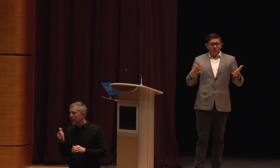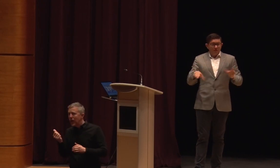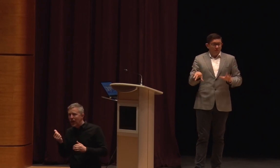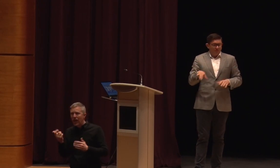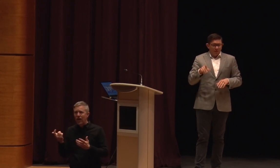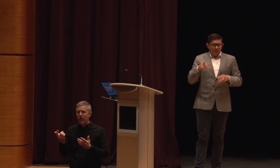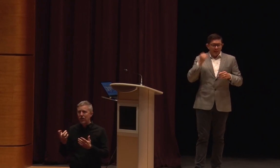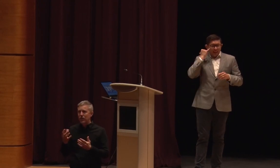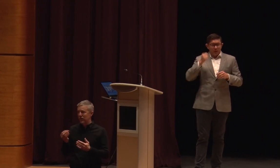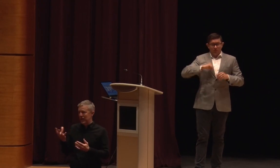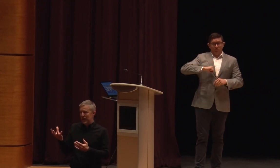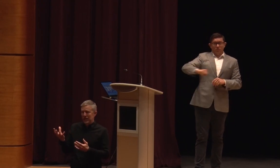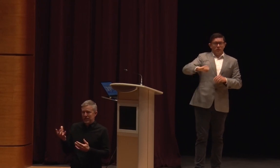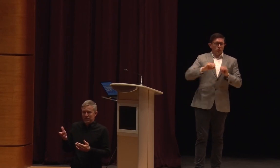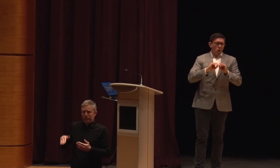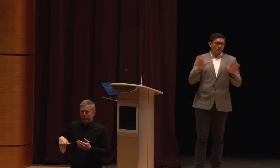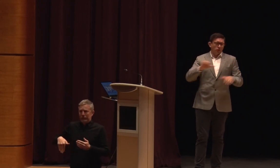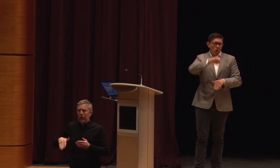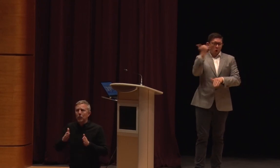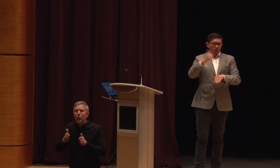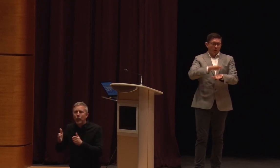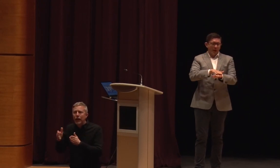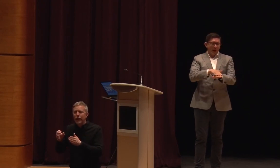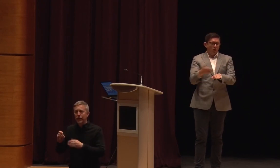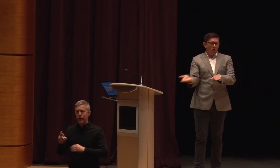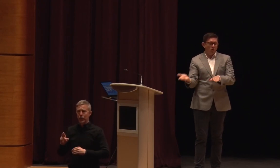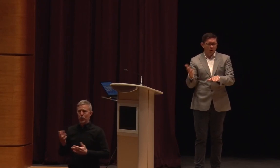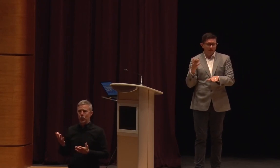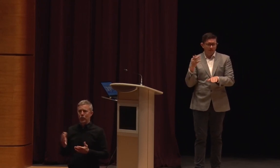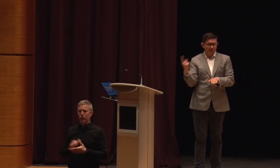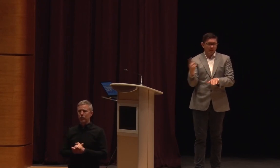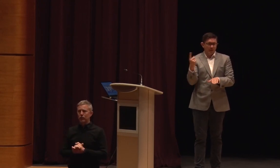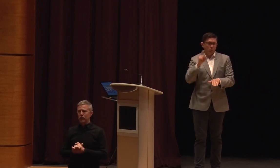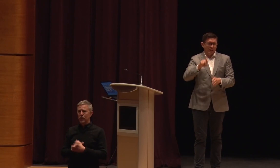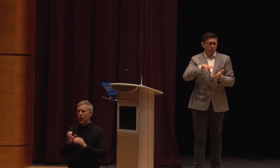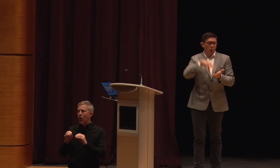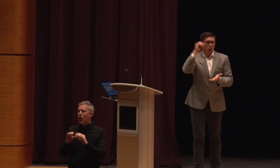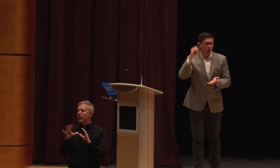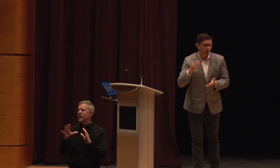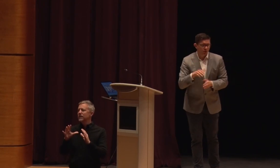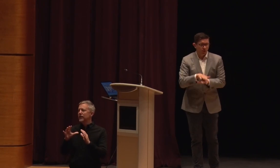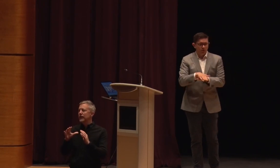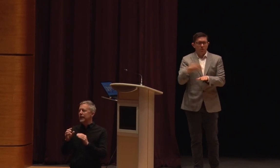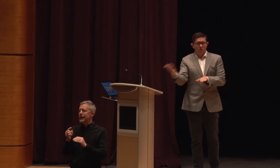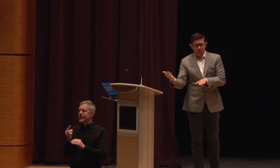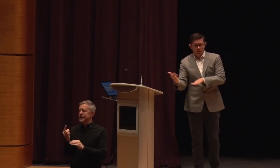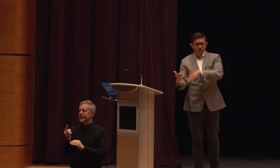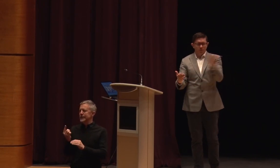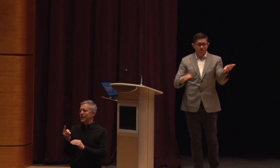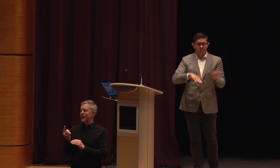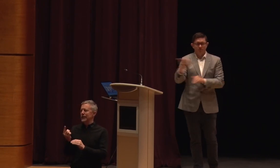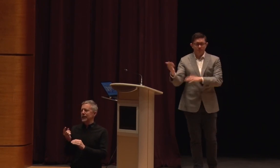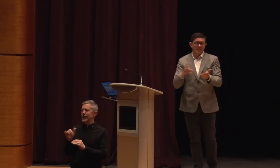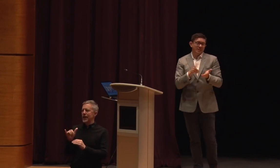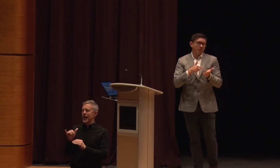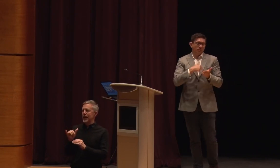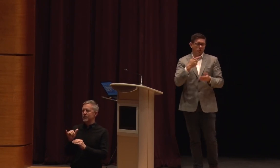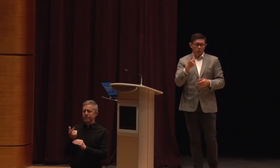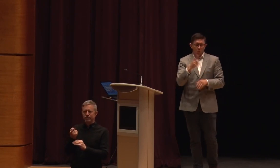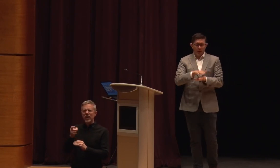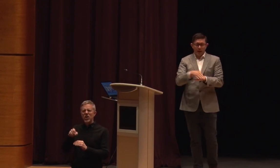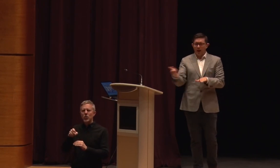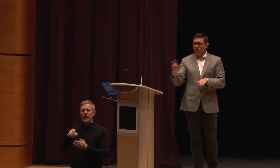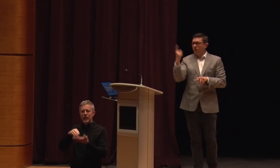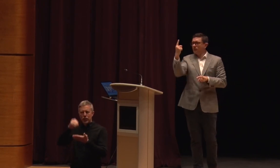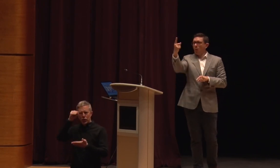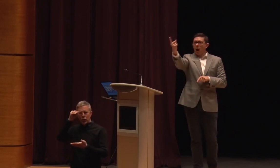mentally prepared. If they're resistive, there's obviously another layer of something that you need to learn. You know, you need to